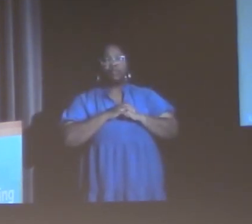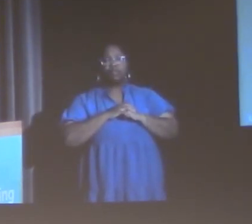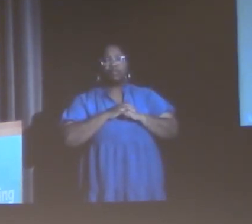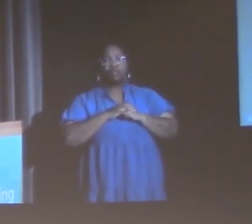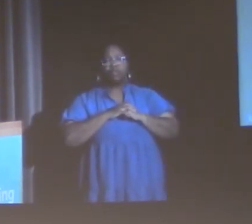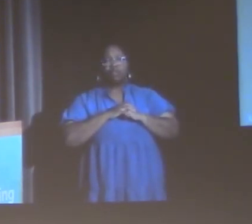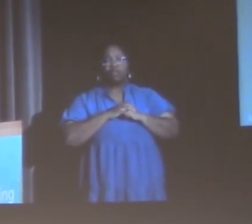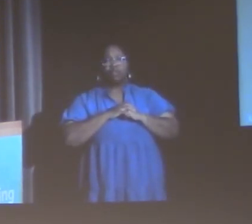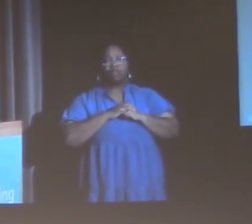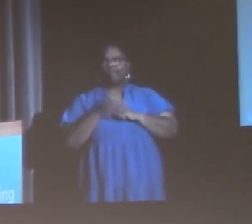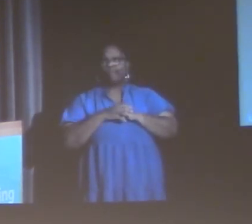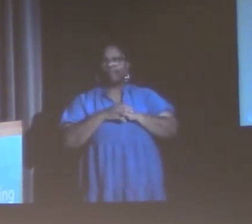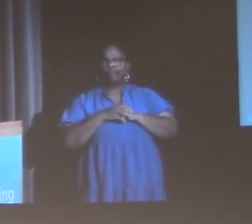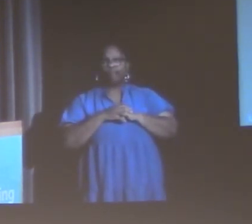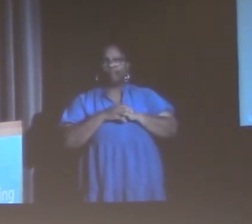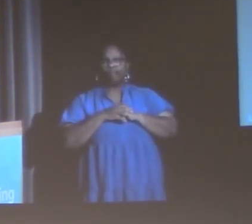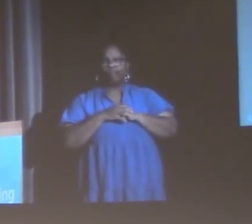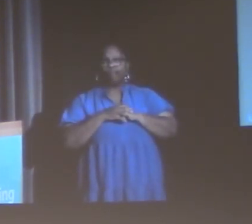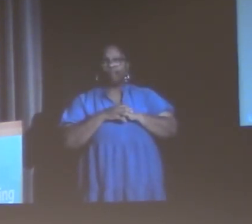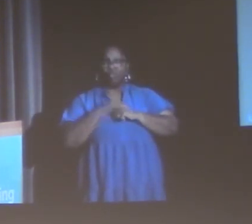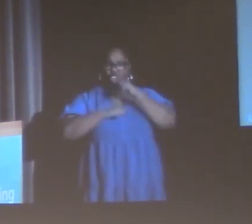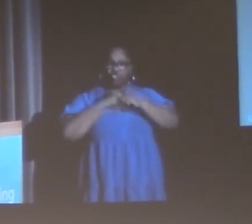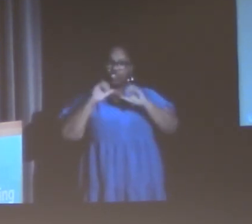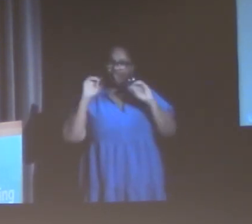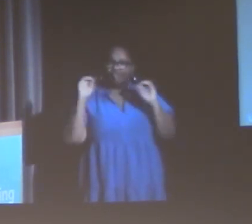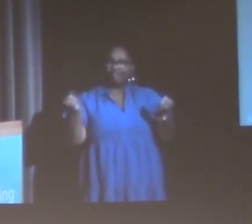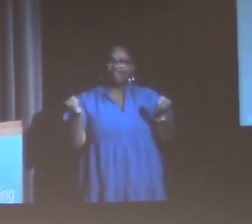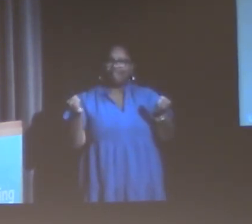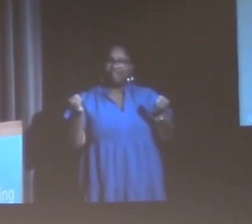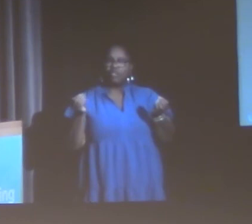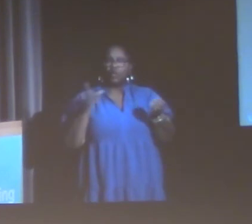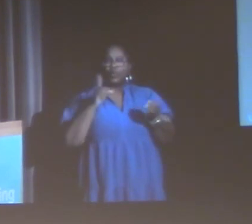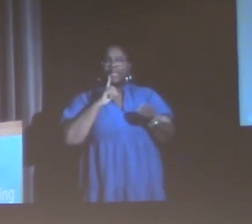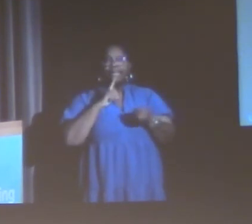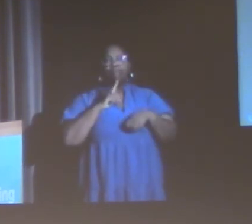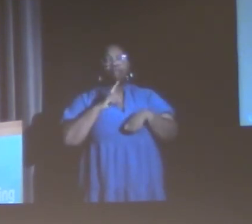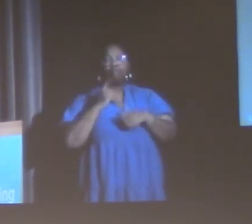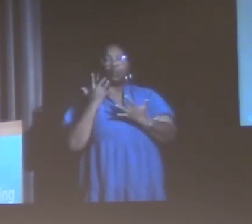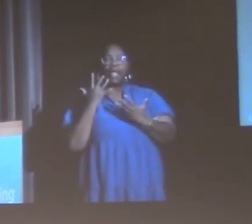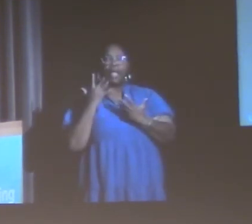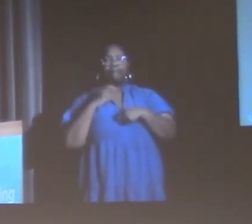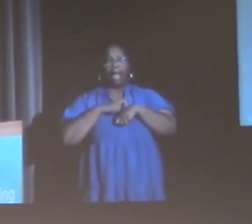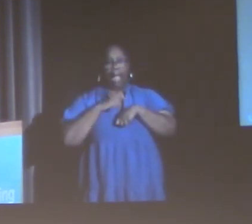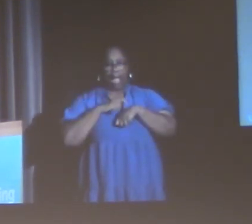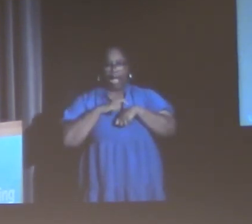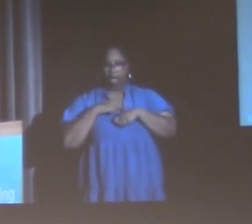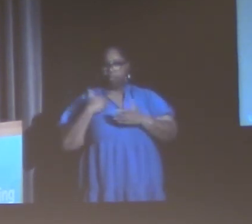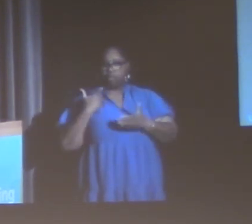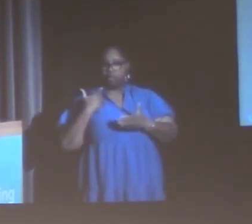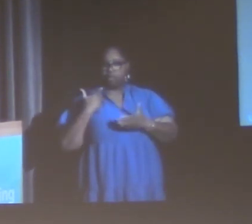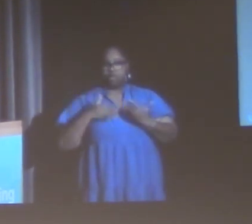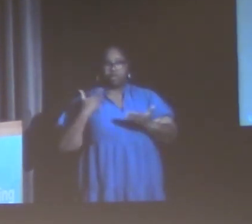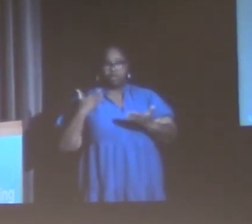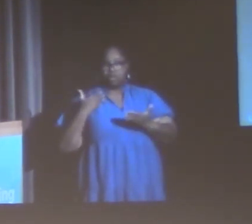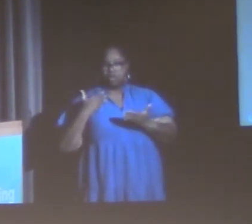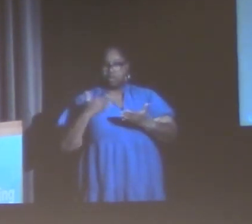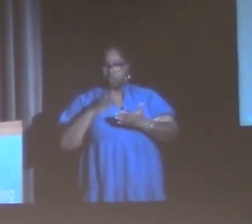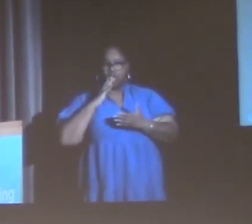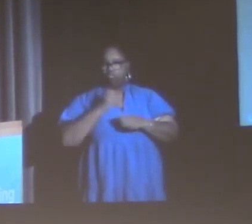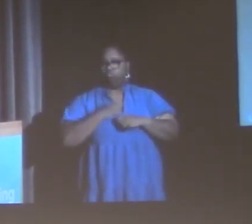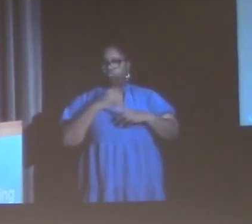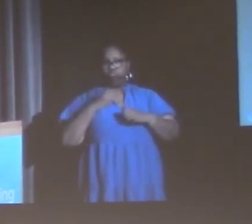the structure to take them. It's a ticking bomb. So whenever Turkish government